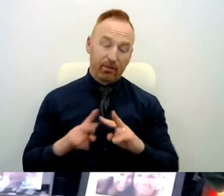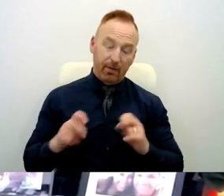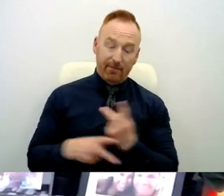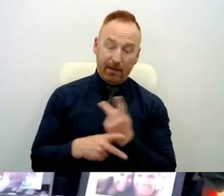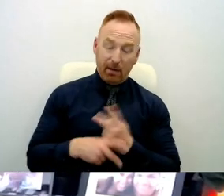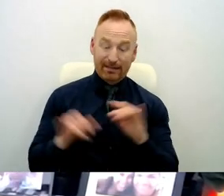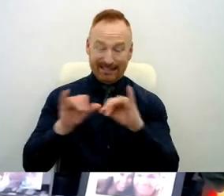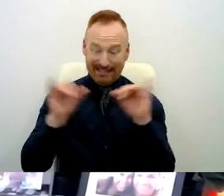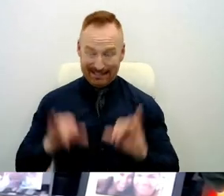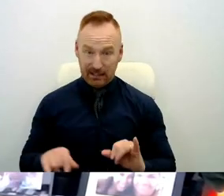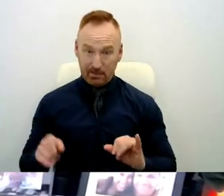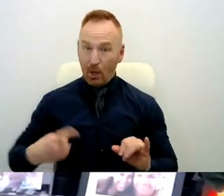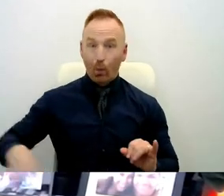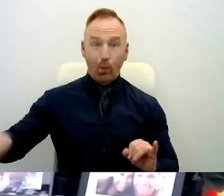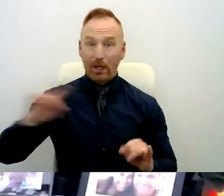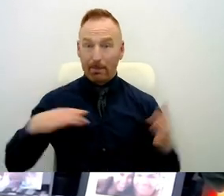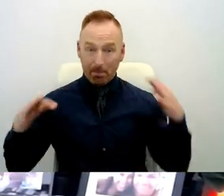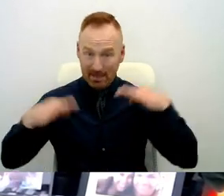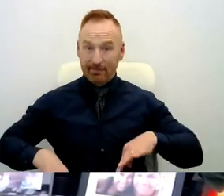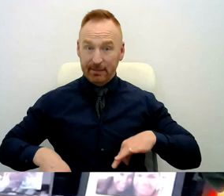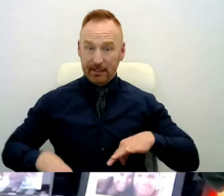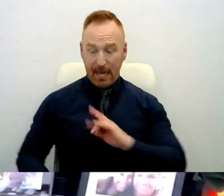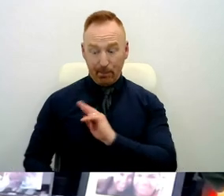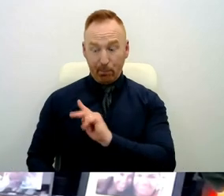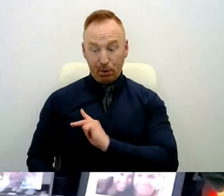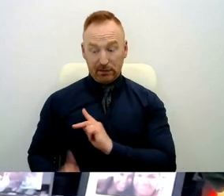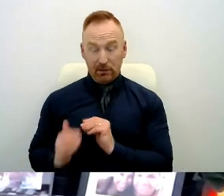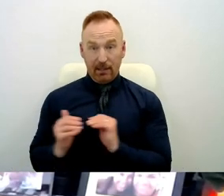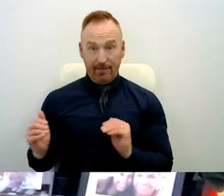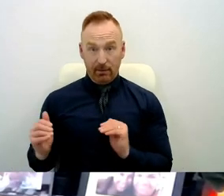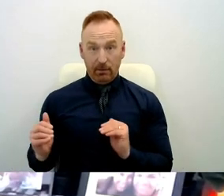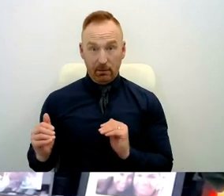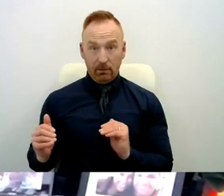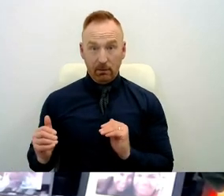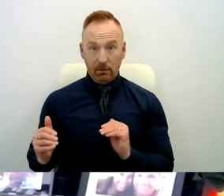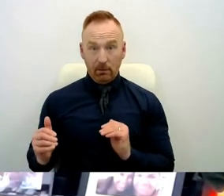are benefiting from these systems personally